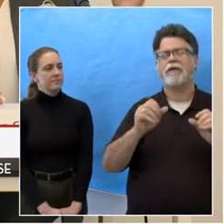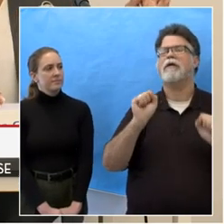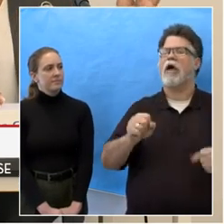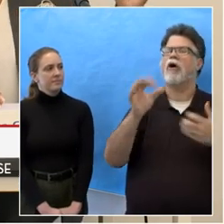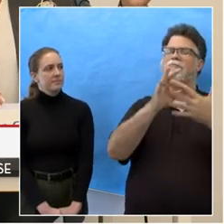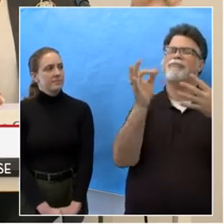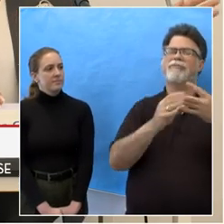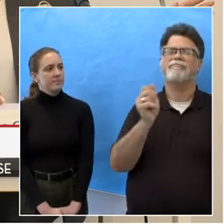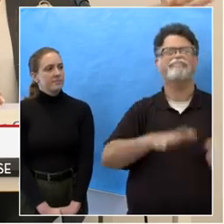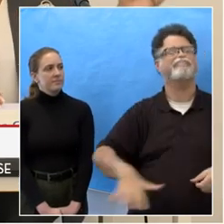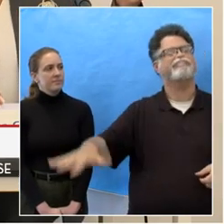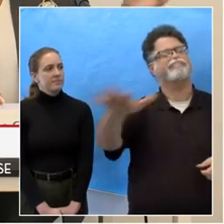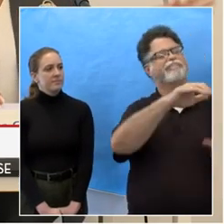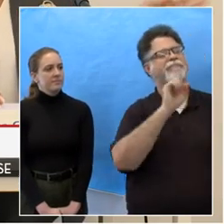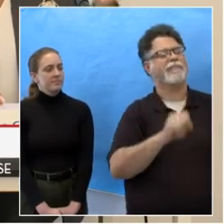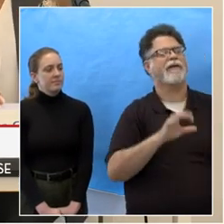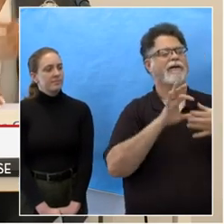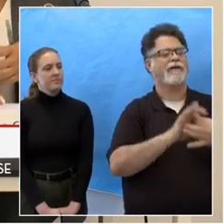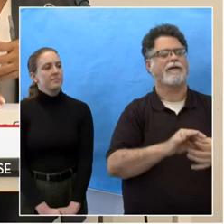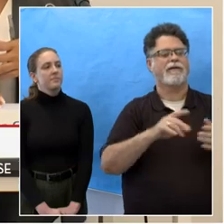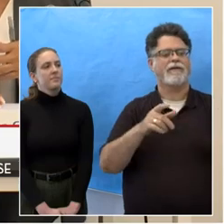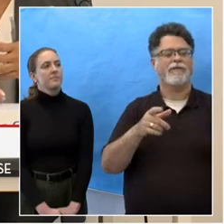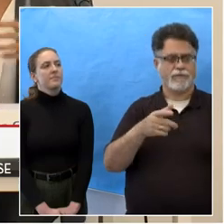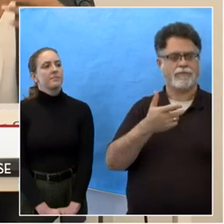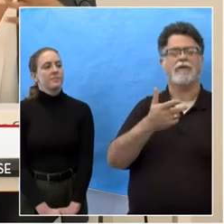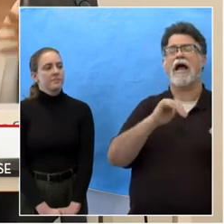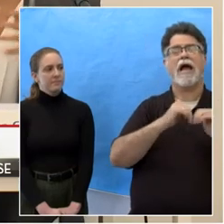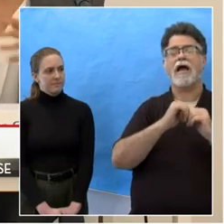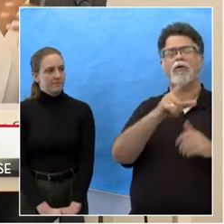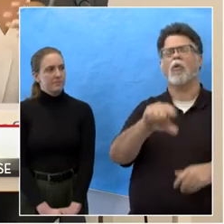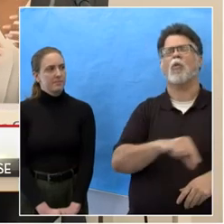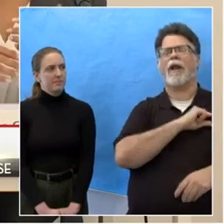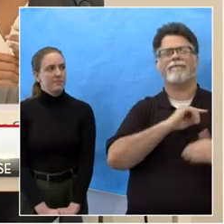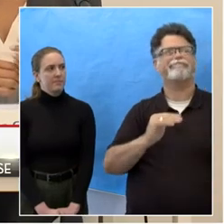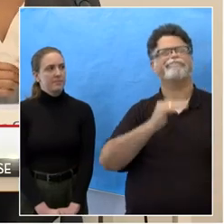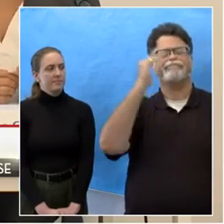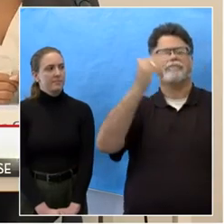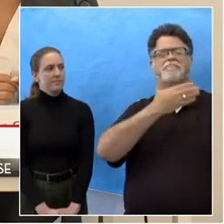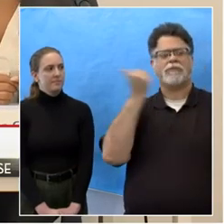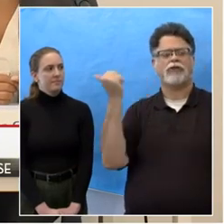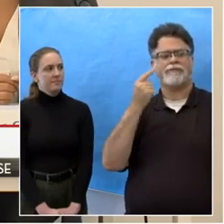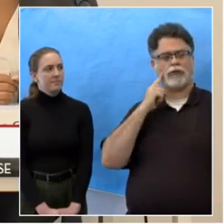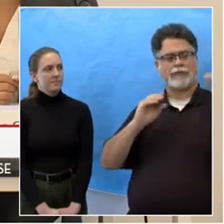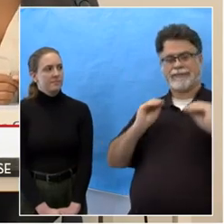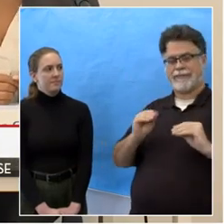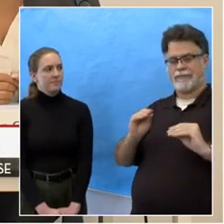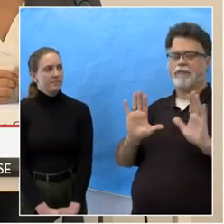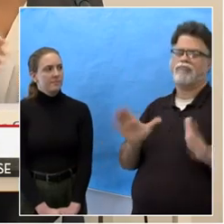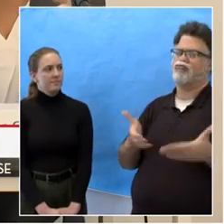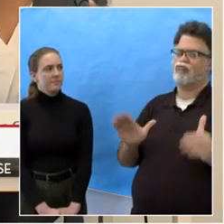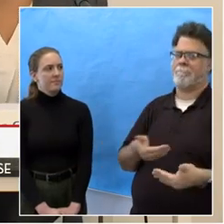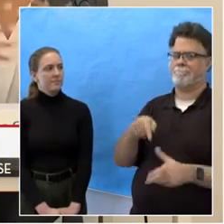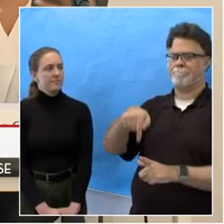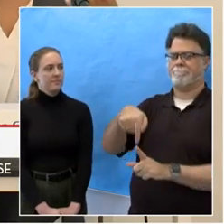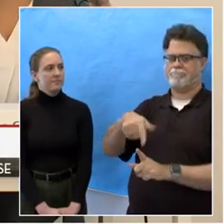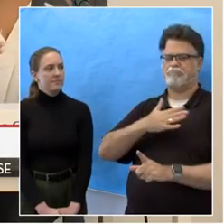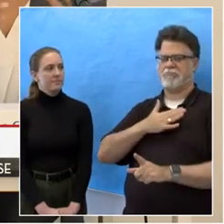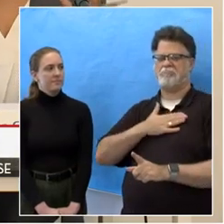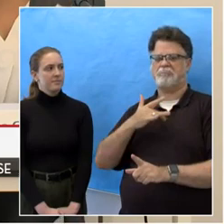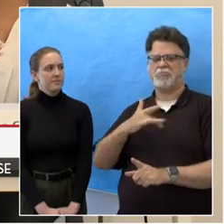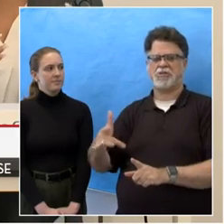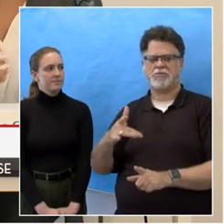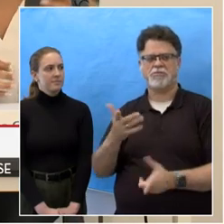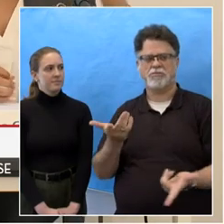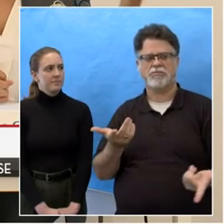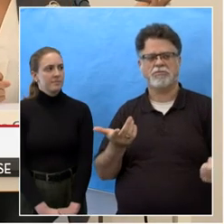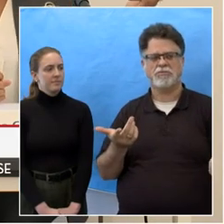quality instructional material to deploy in our classrooms, those resources will live at the state education agency. That's the next wave of